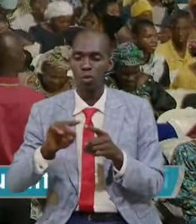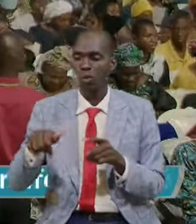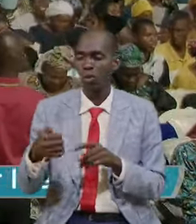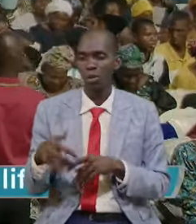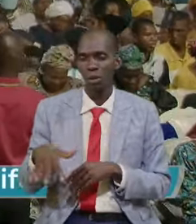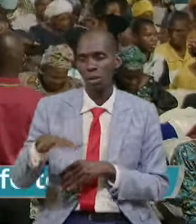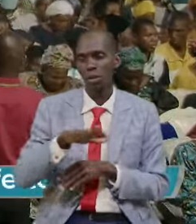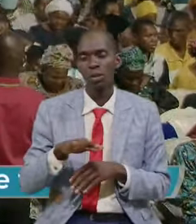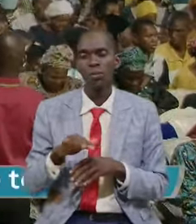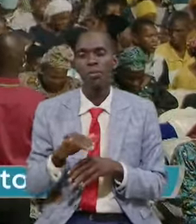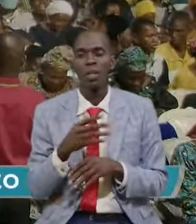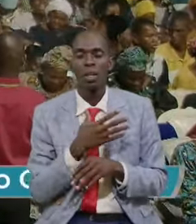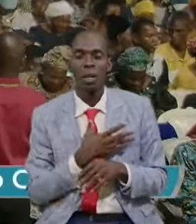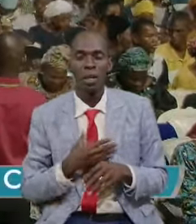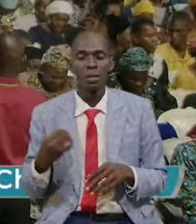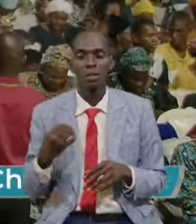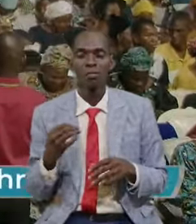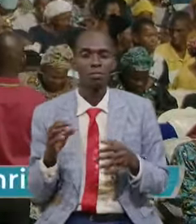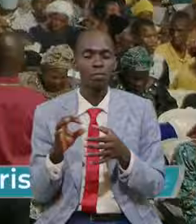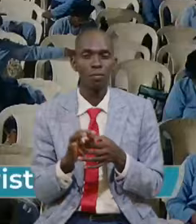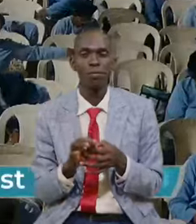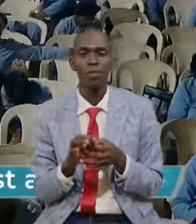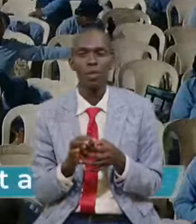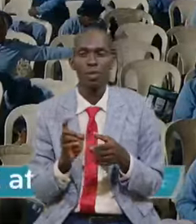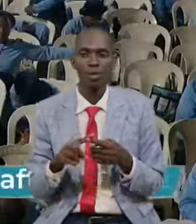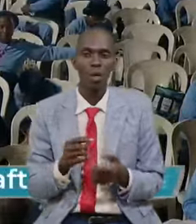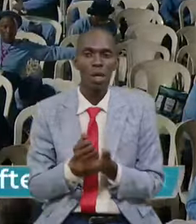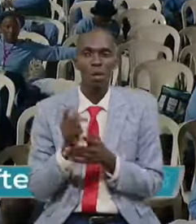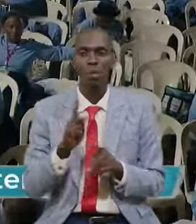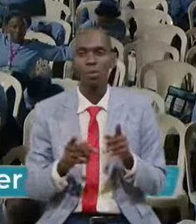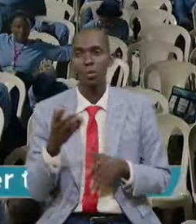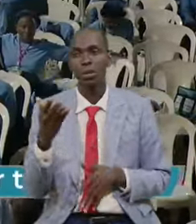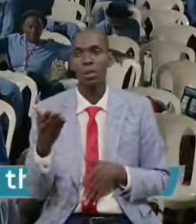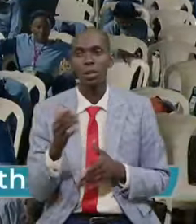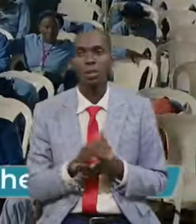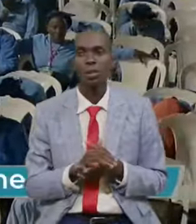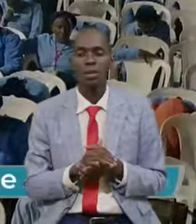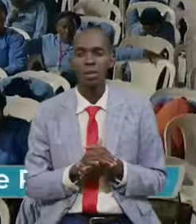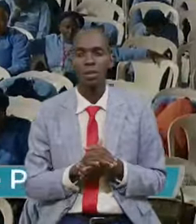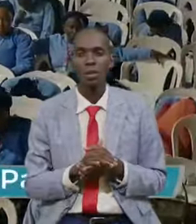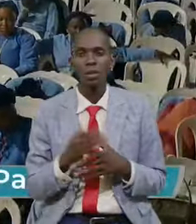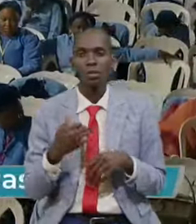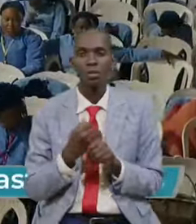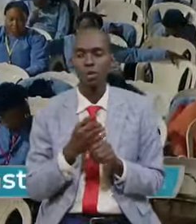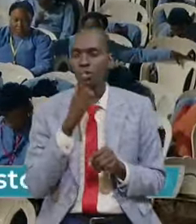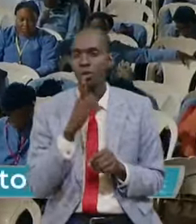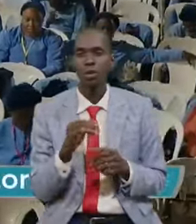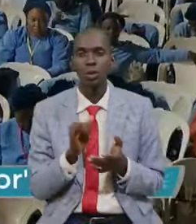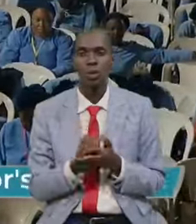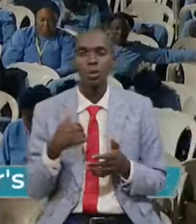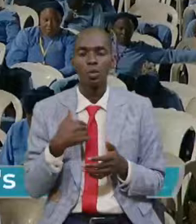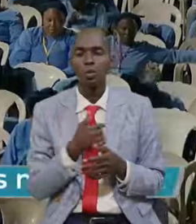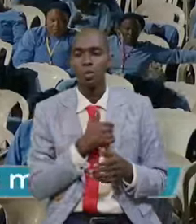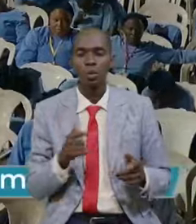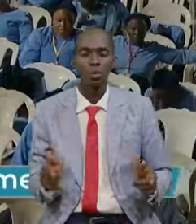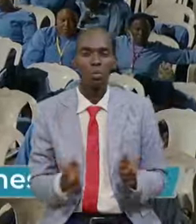collectively and do it correctly and ensure that we reach everyone